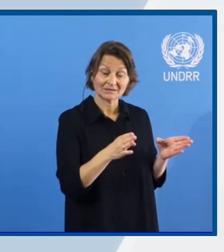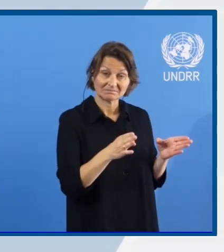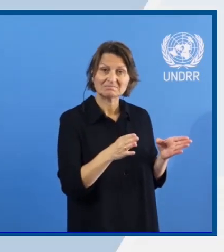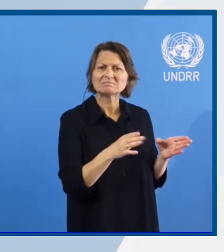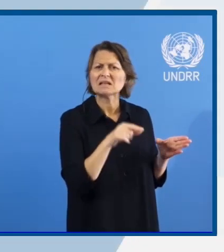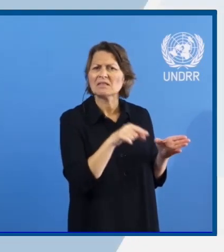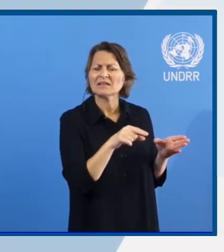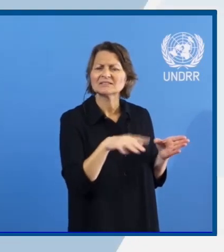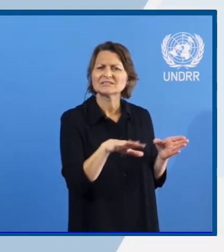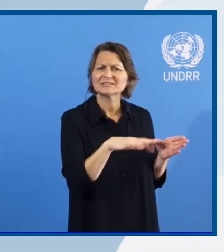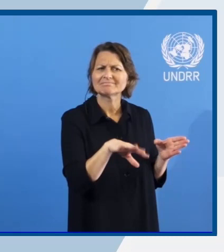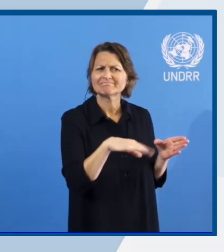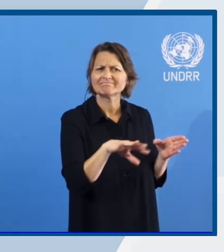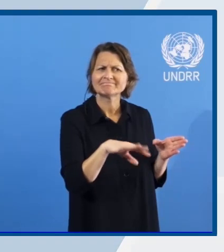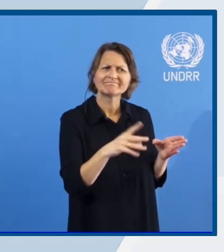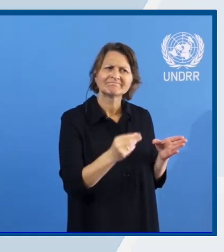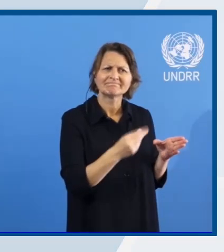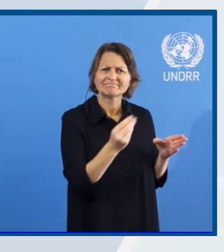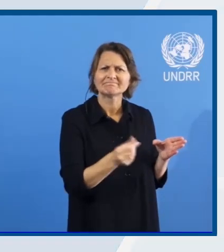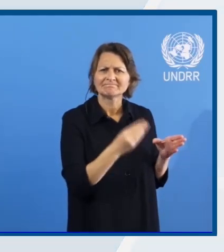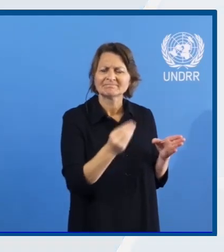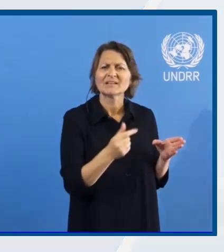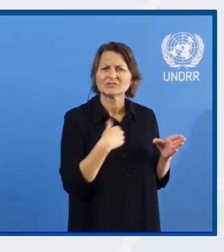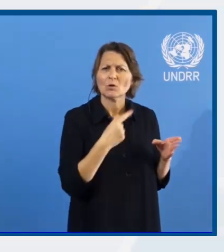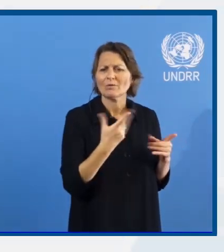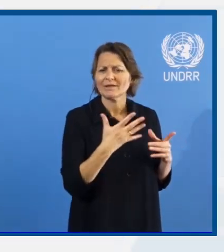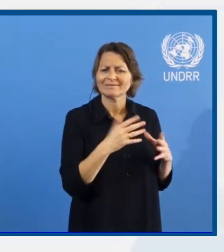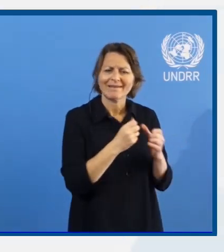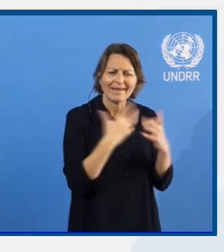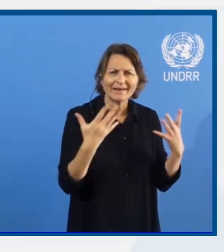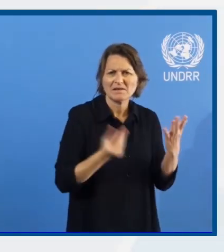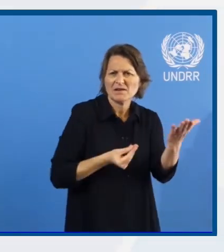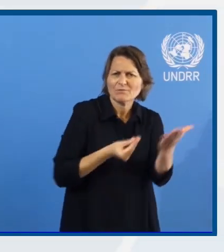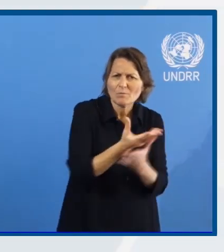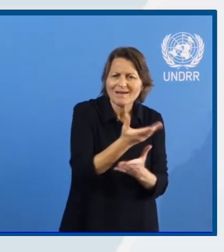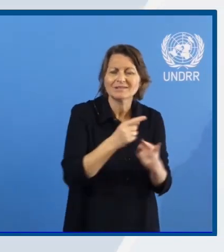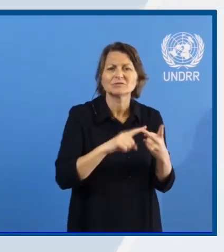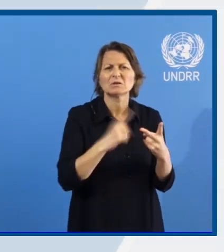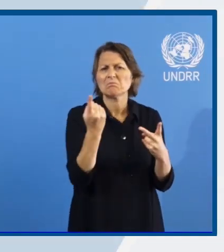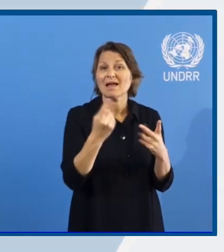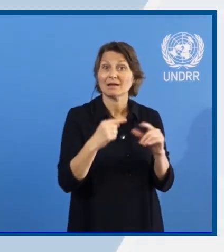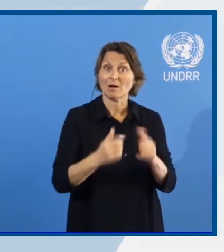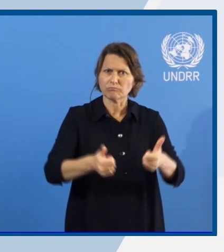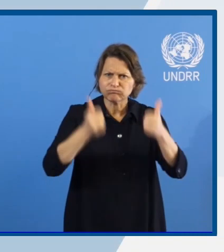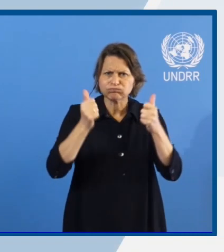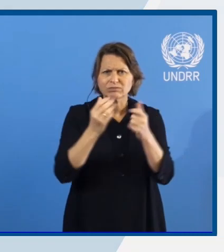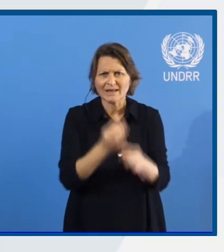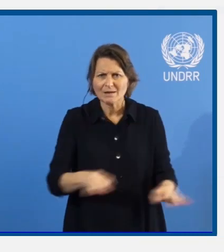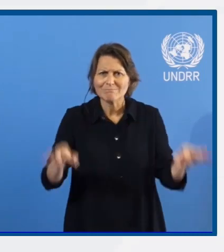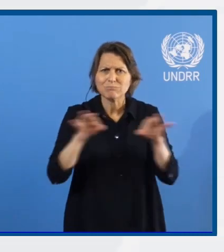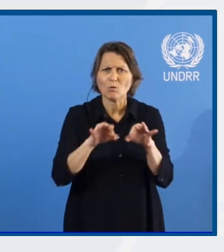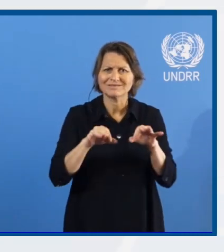beginning, all the crisis communication, risk information, and critical infrastructure and services